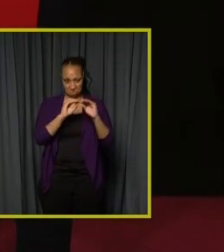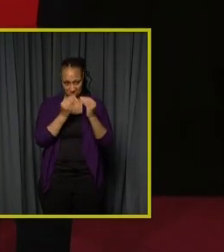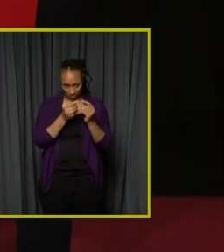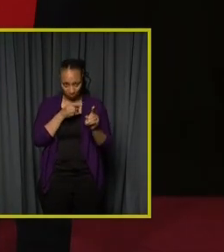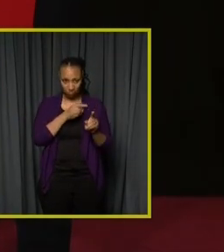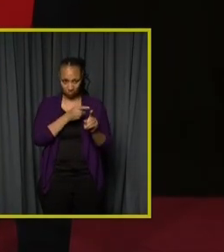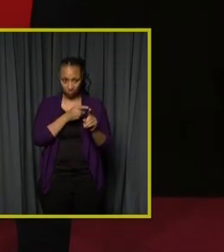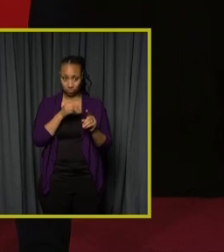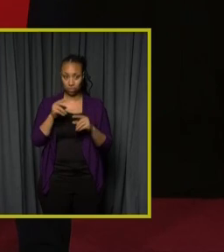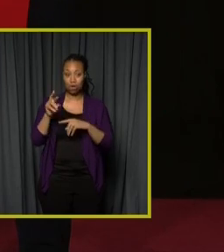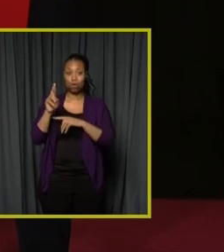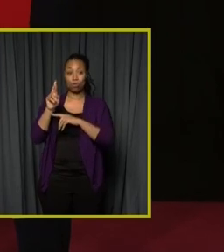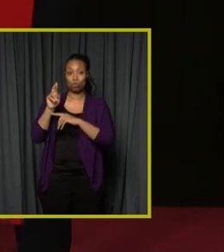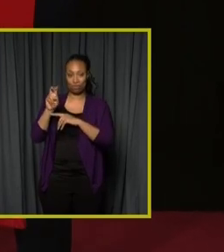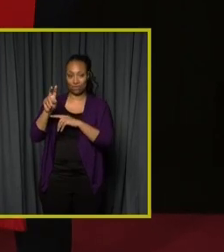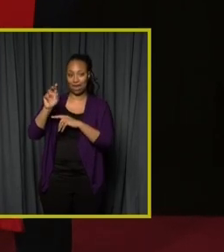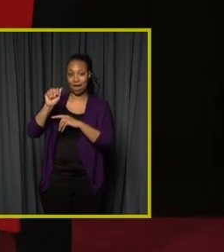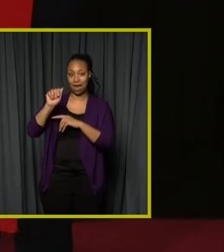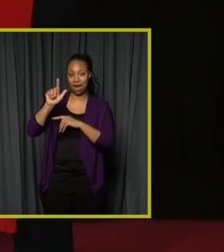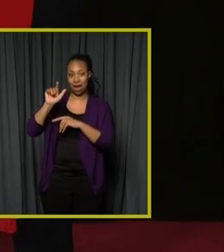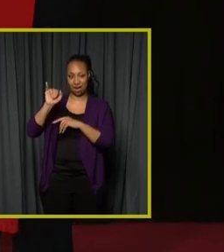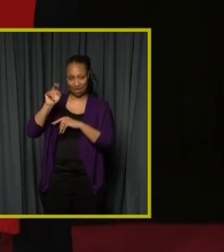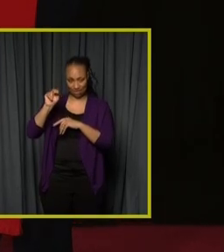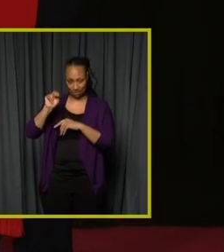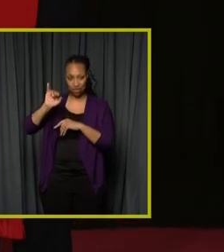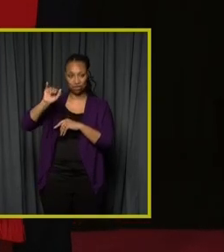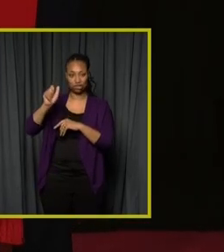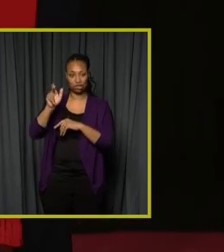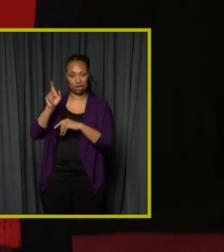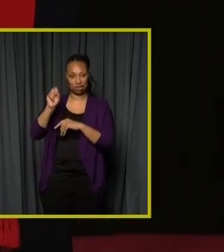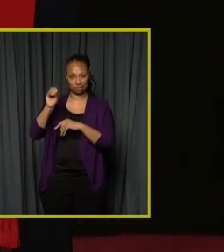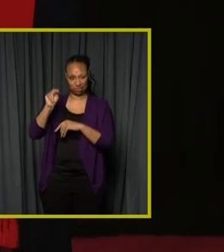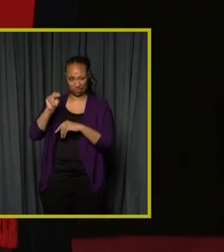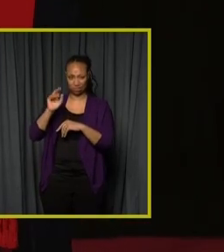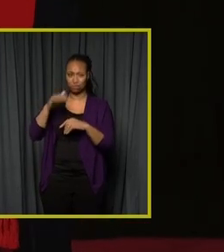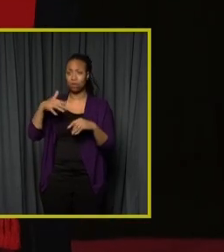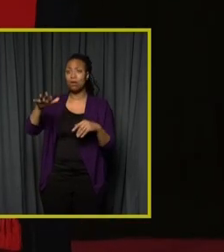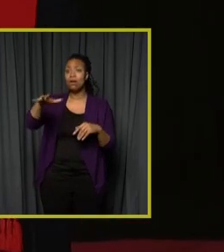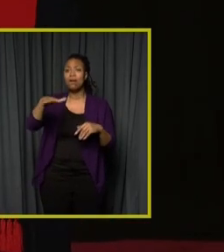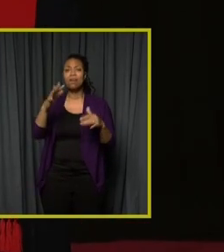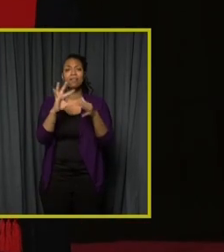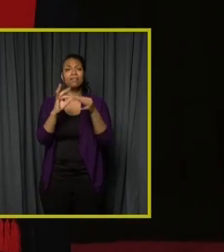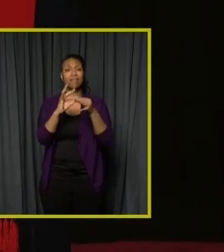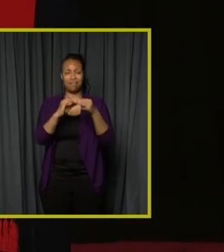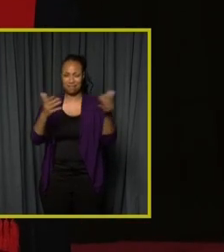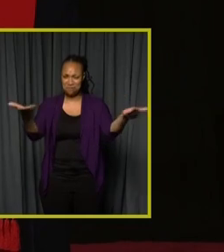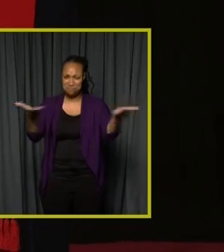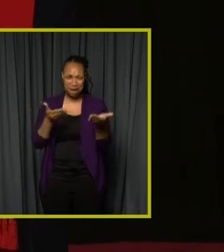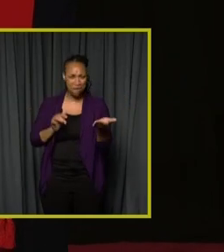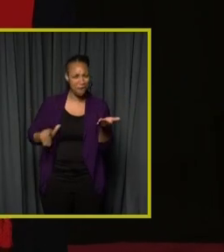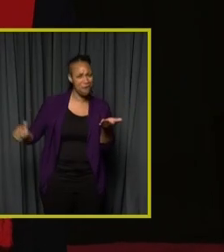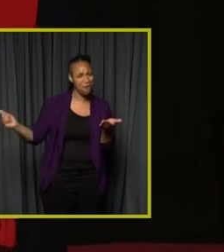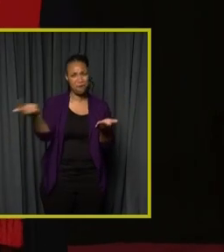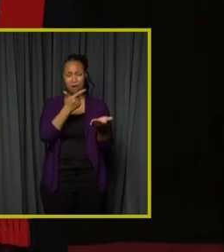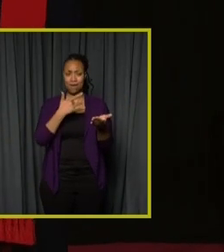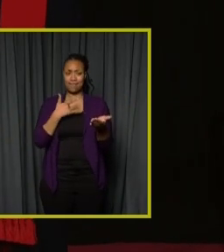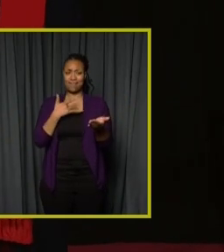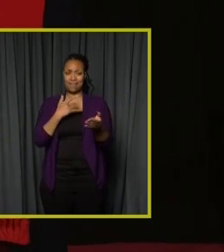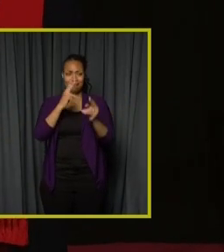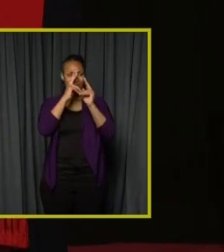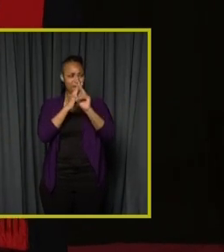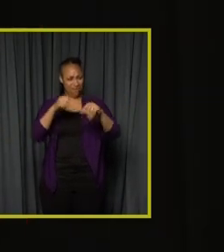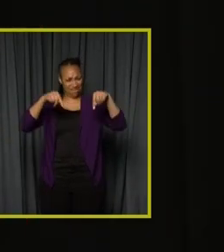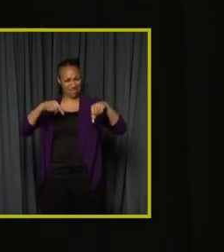and welcome the nation and the world to this historic day. Our purpose this